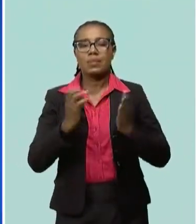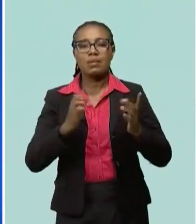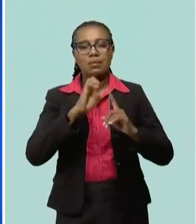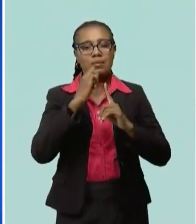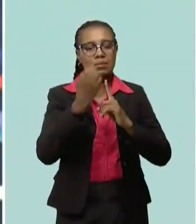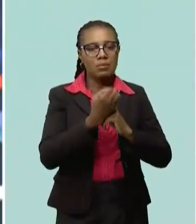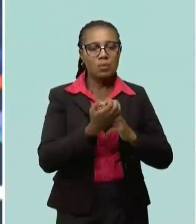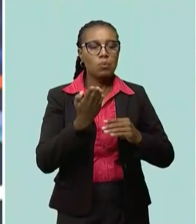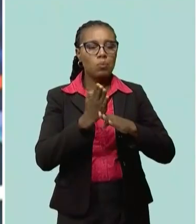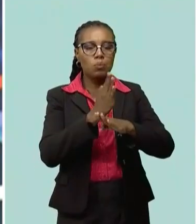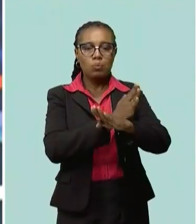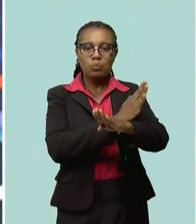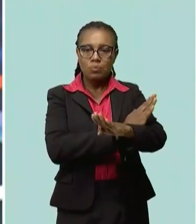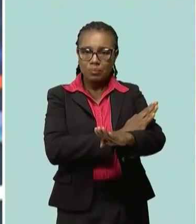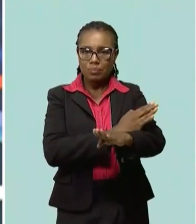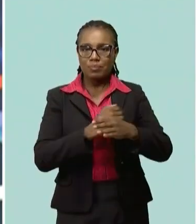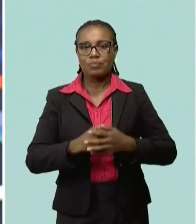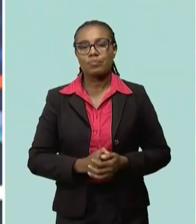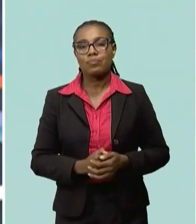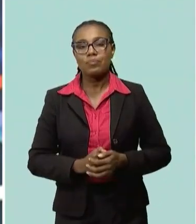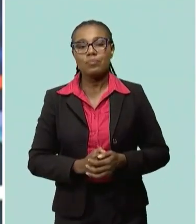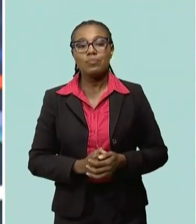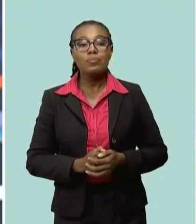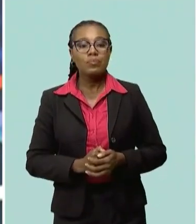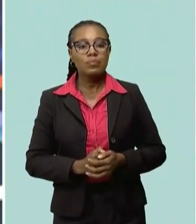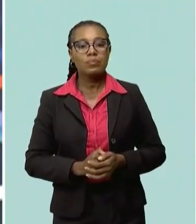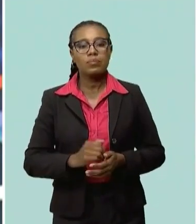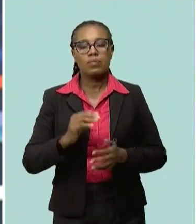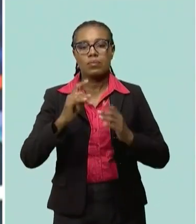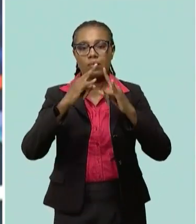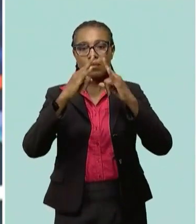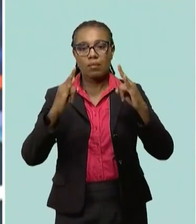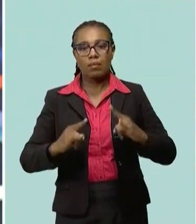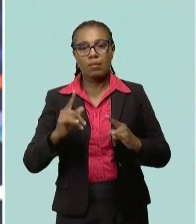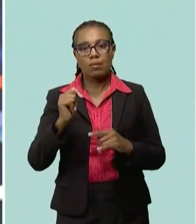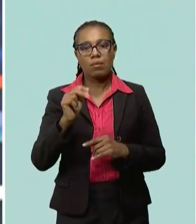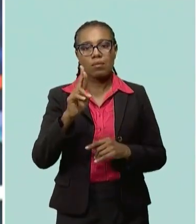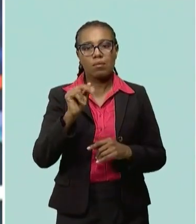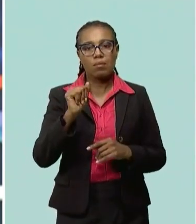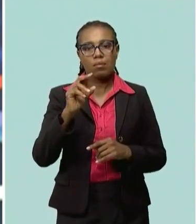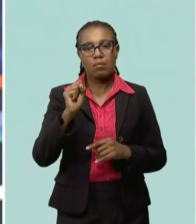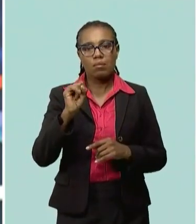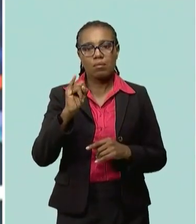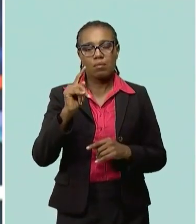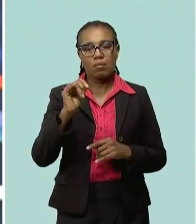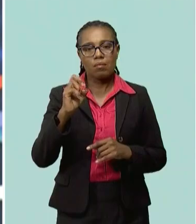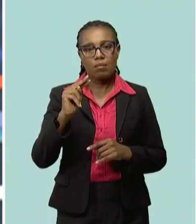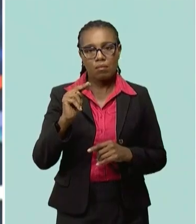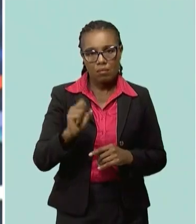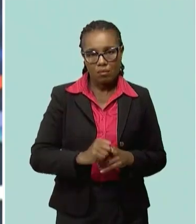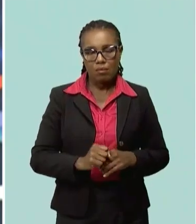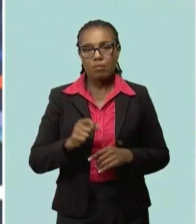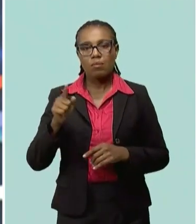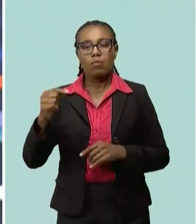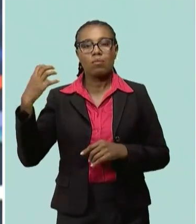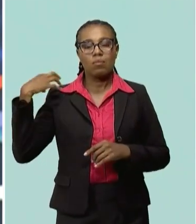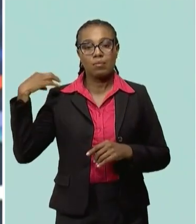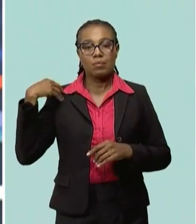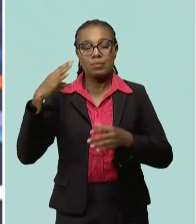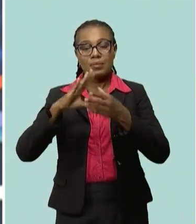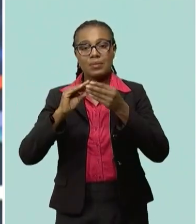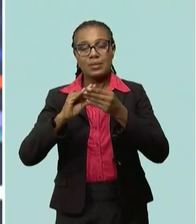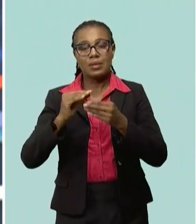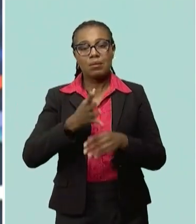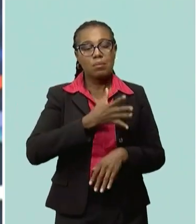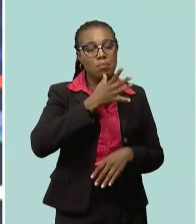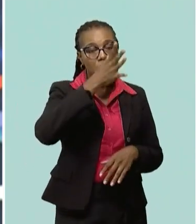well. Author and director of Camp Transition, Margaret Grant, is urging parents to make themselves more aware when it